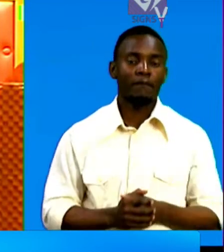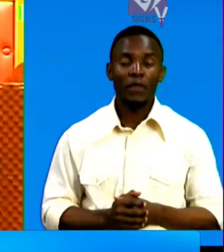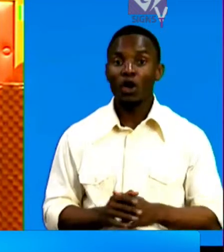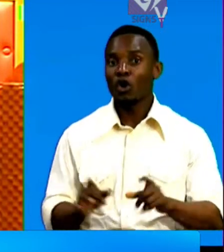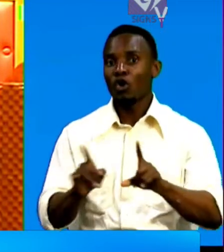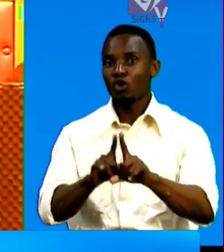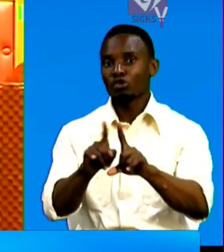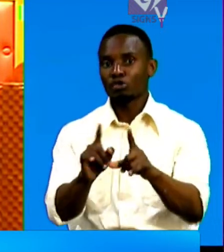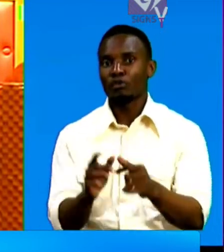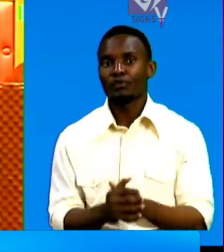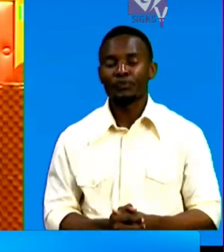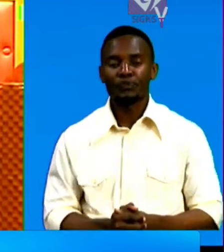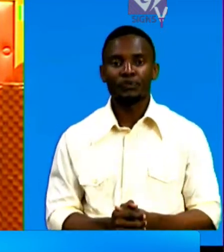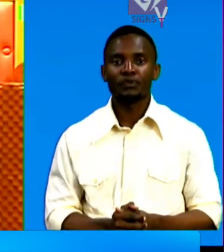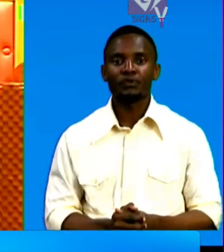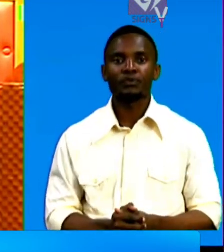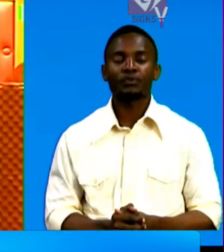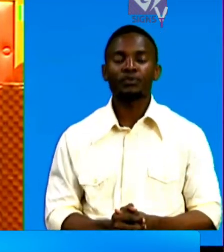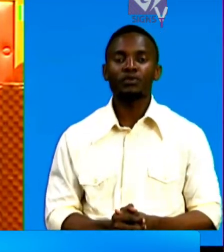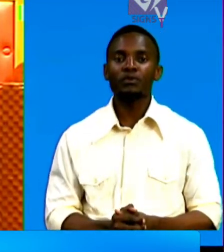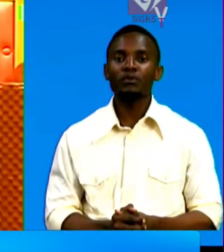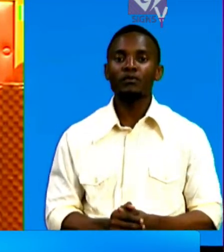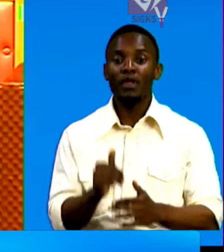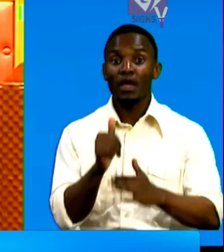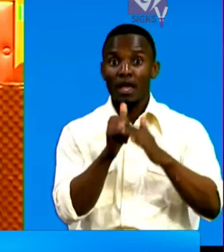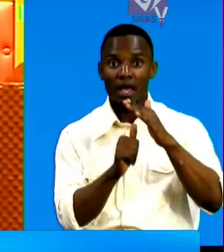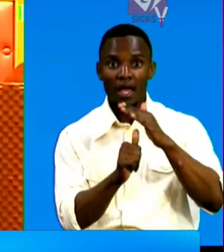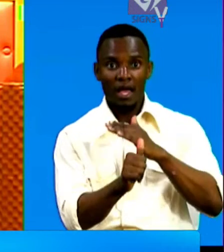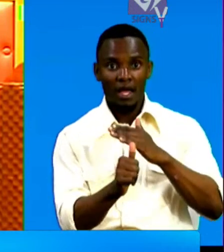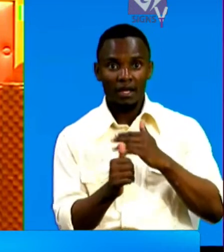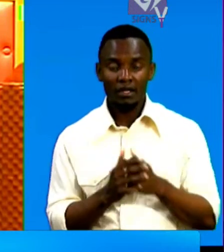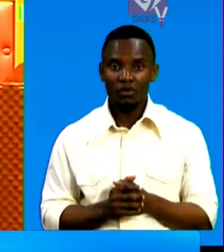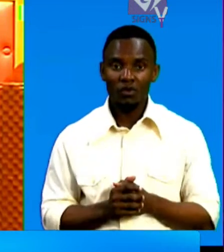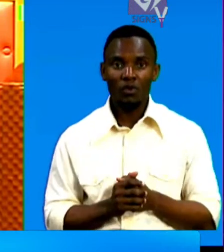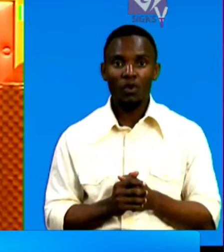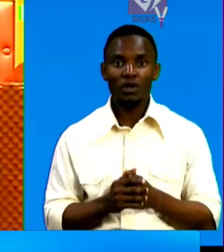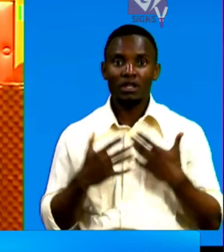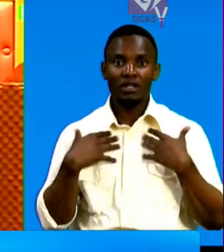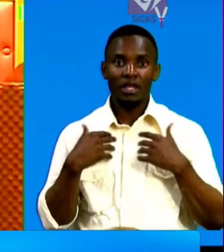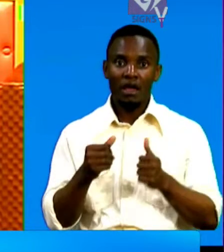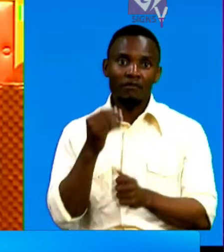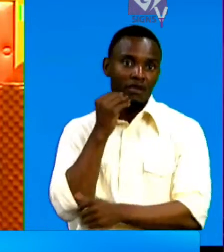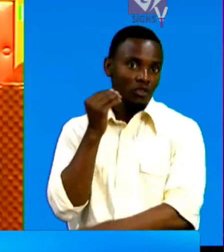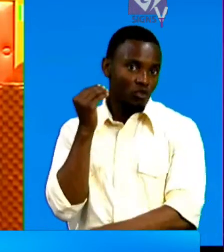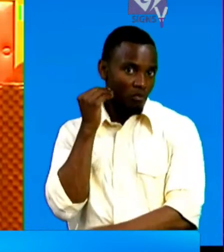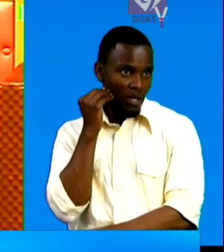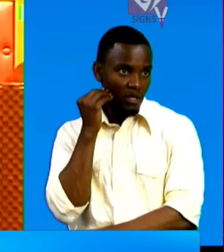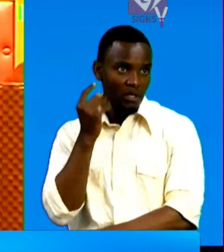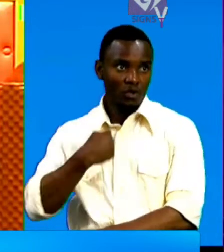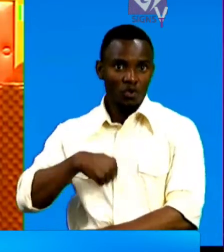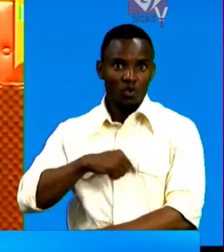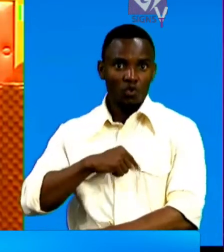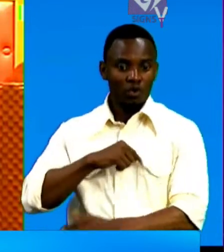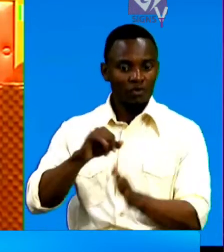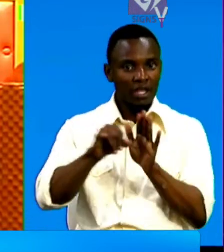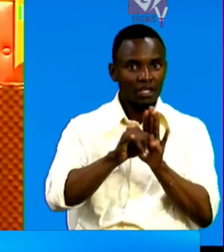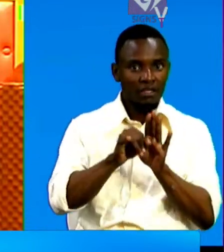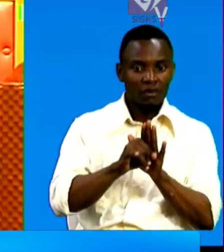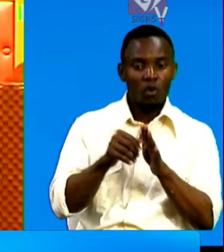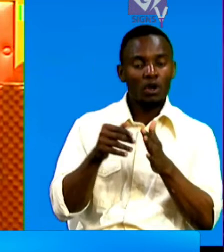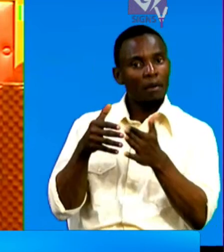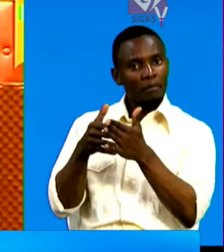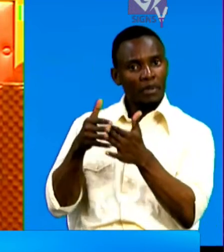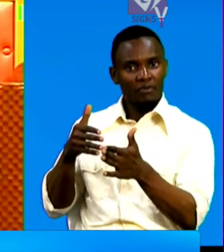Further, under the Afya Nyumbani model, we identified preventive care as an